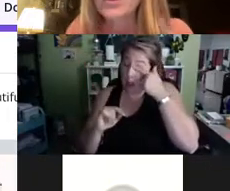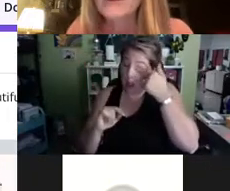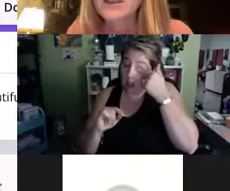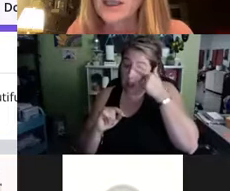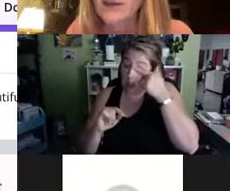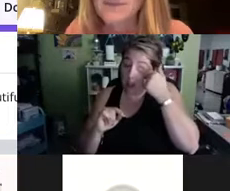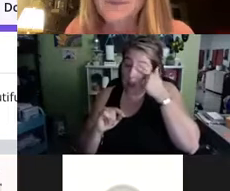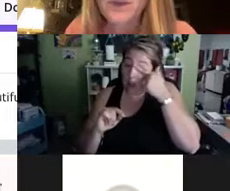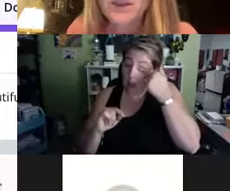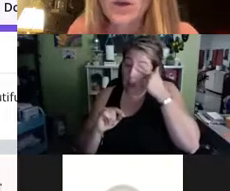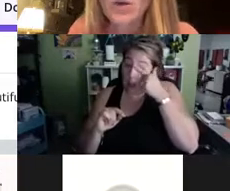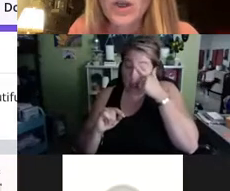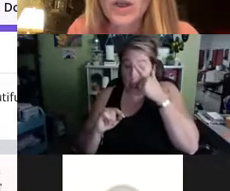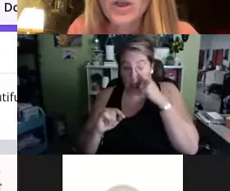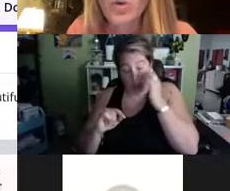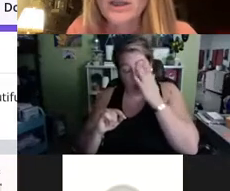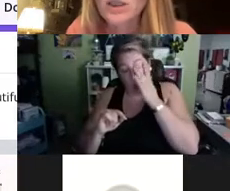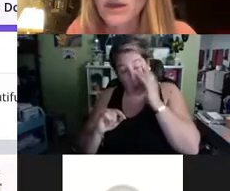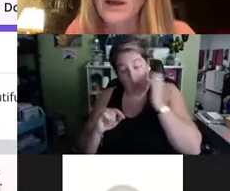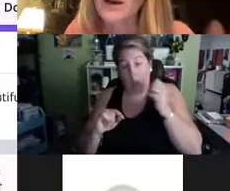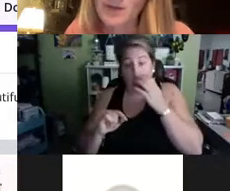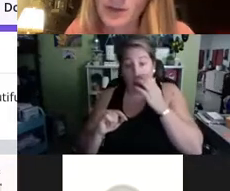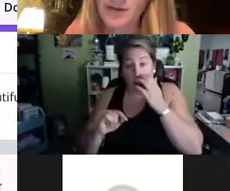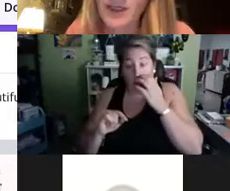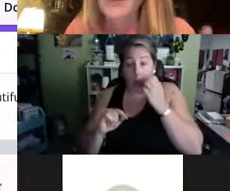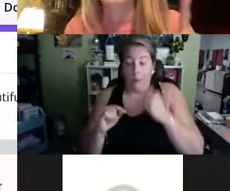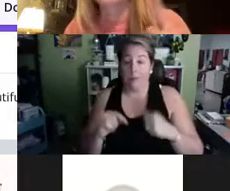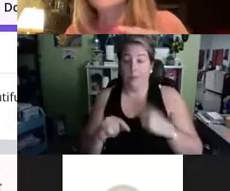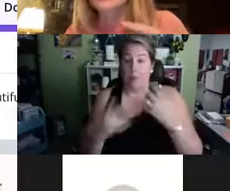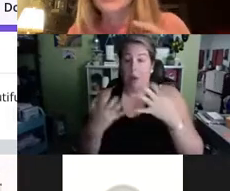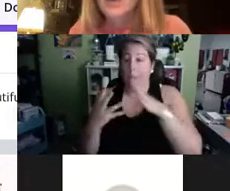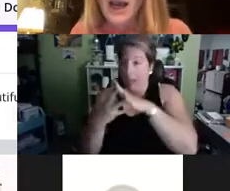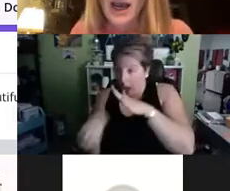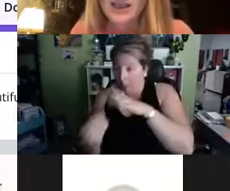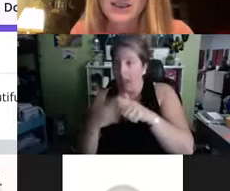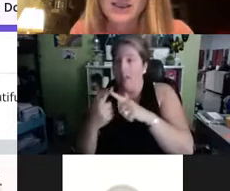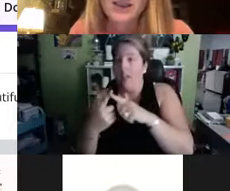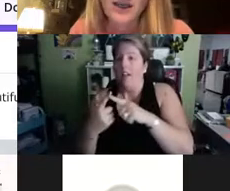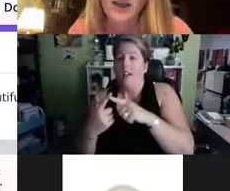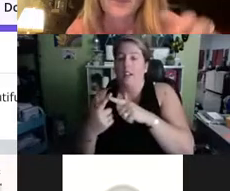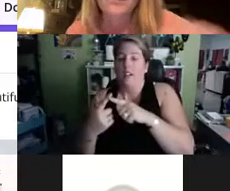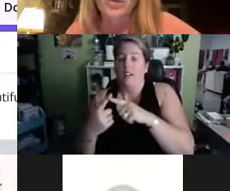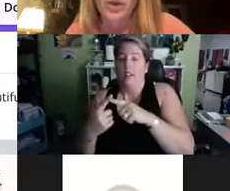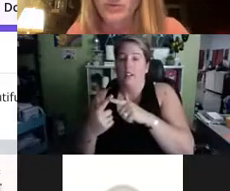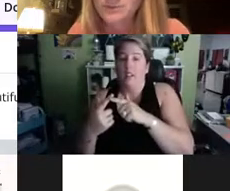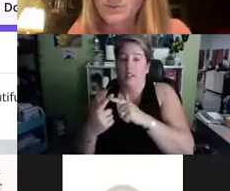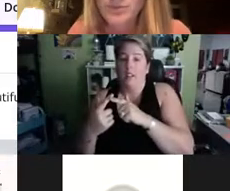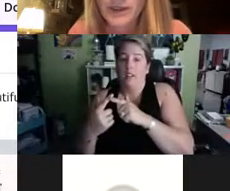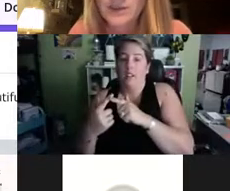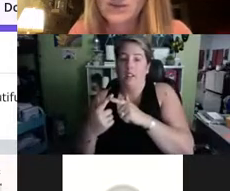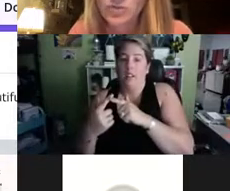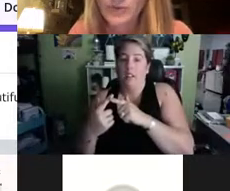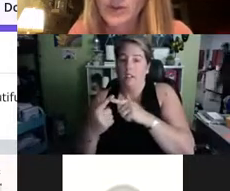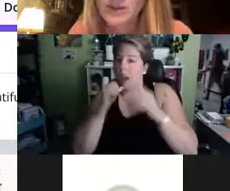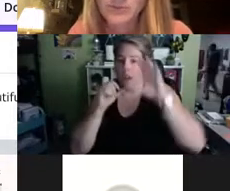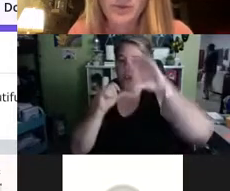no, you'd have to save it. So you'd want to make a copy of it and then do it, not below,